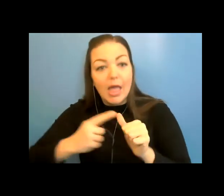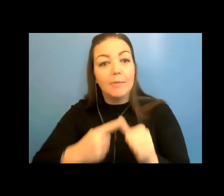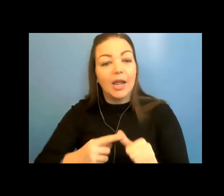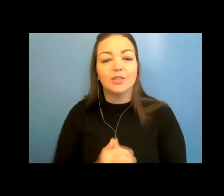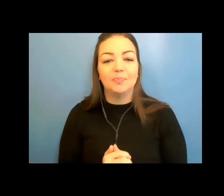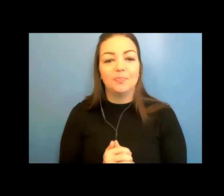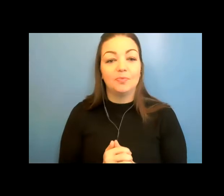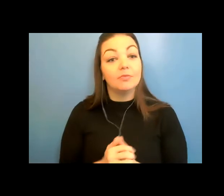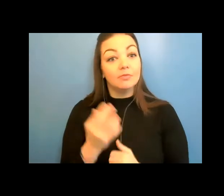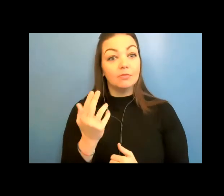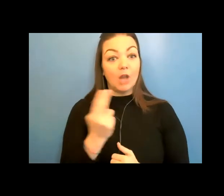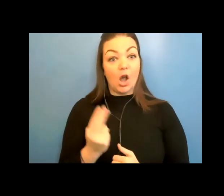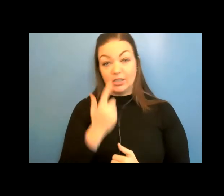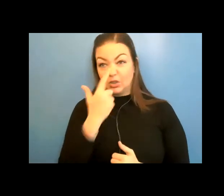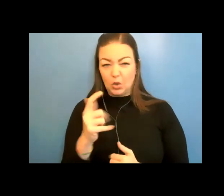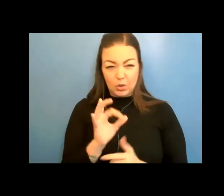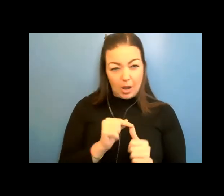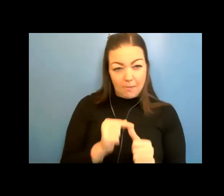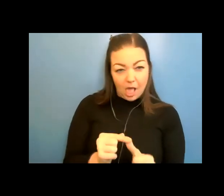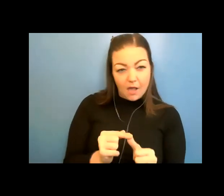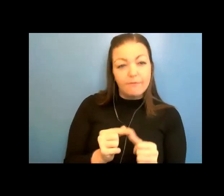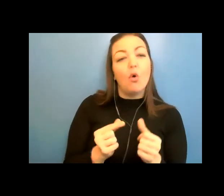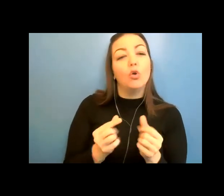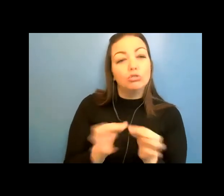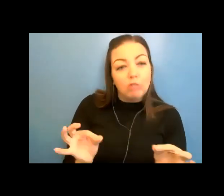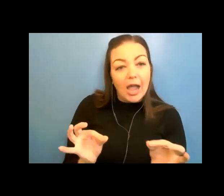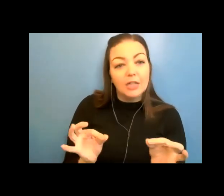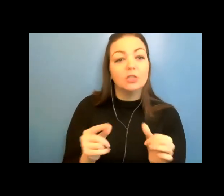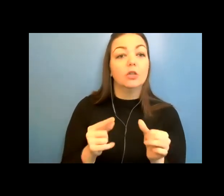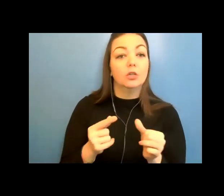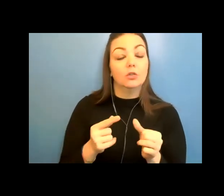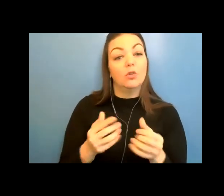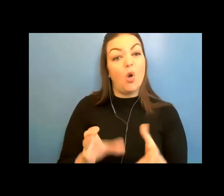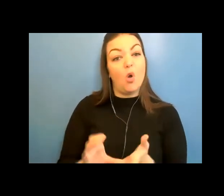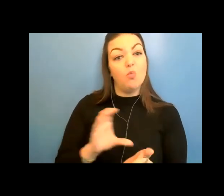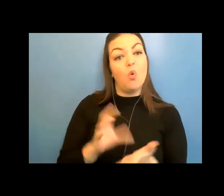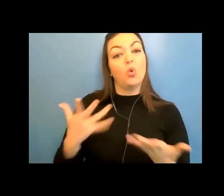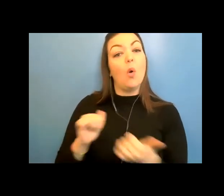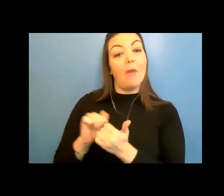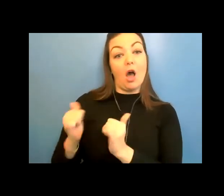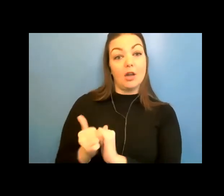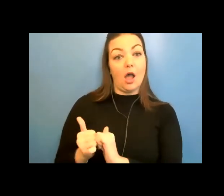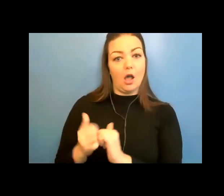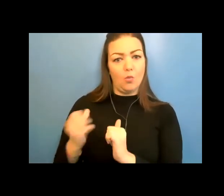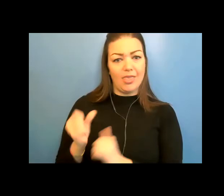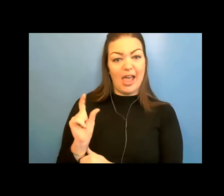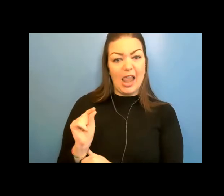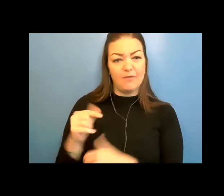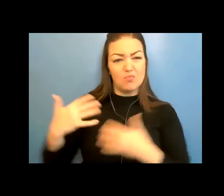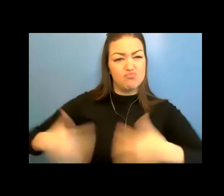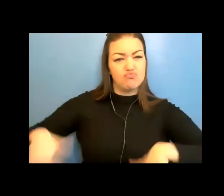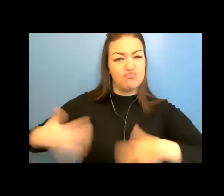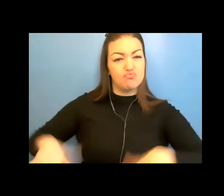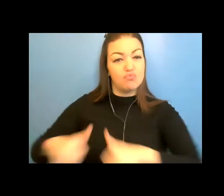Artists could apply for a strand award or also apply for partner awards with 11 incredible partner organisations partnering with us for